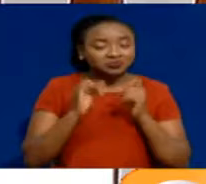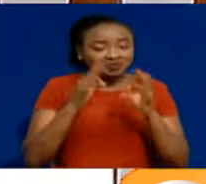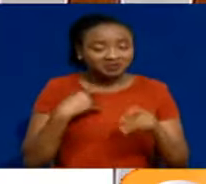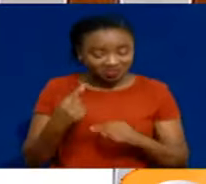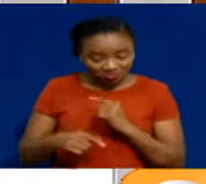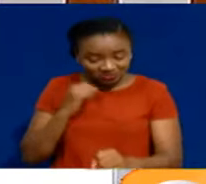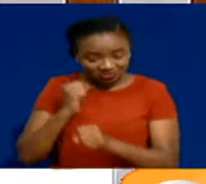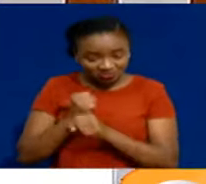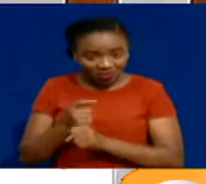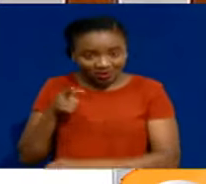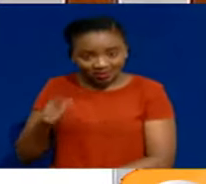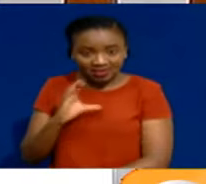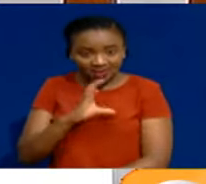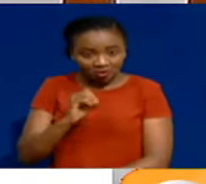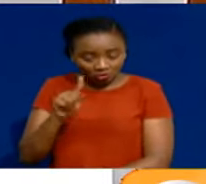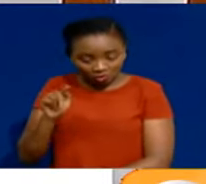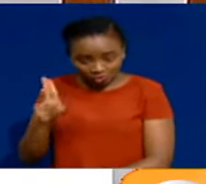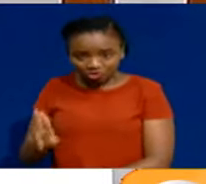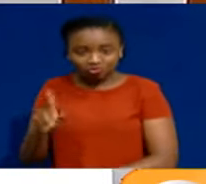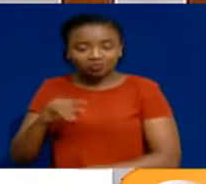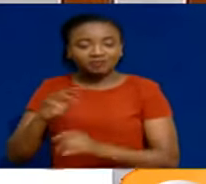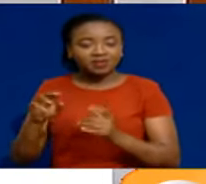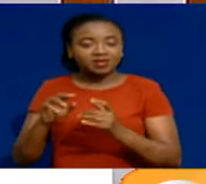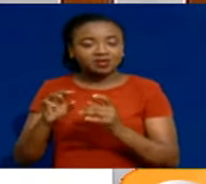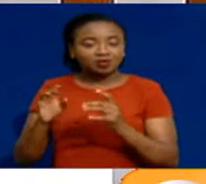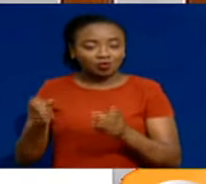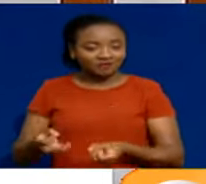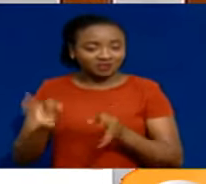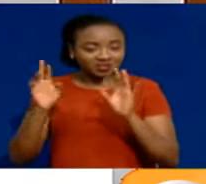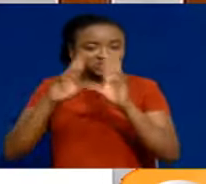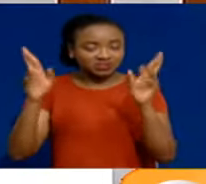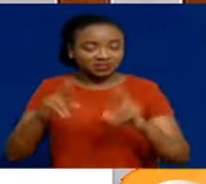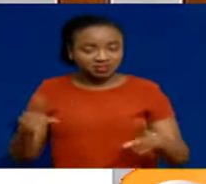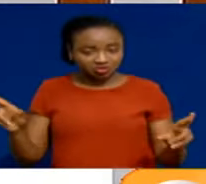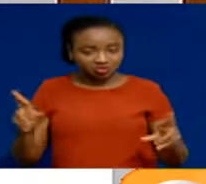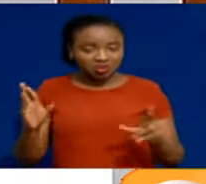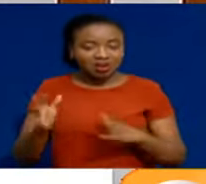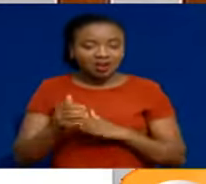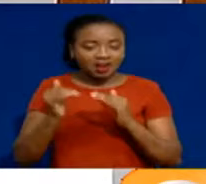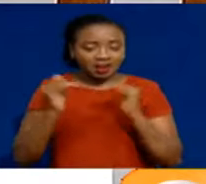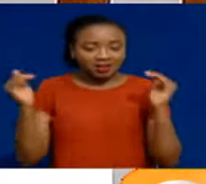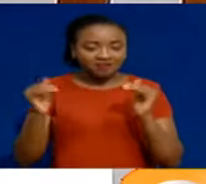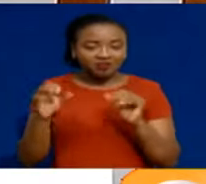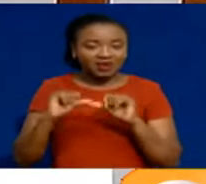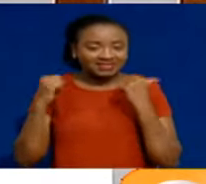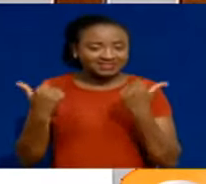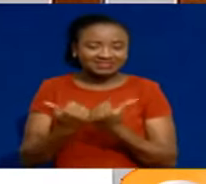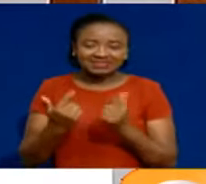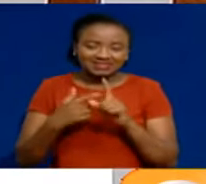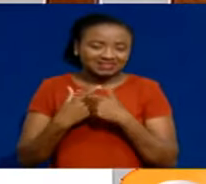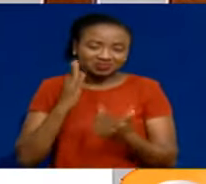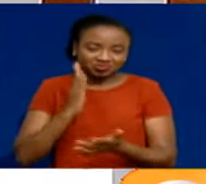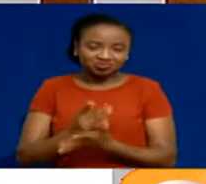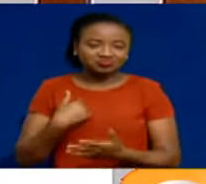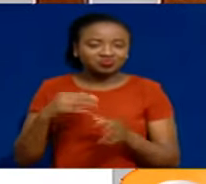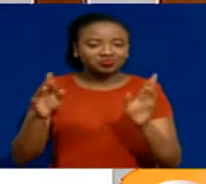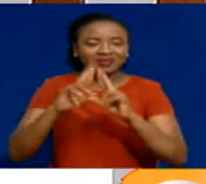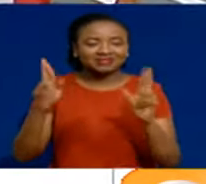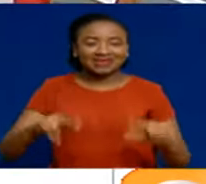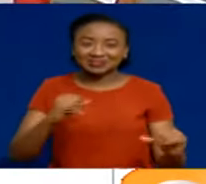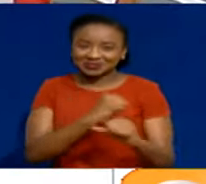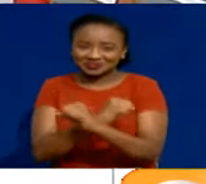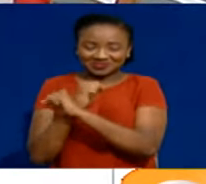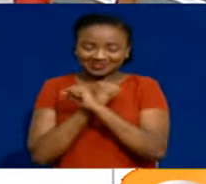what I'm doing as an official of the International Labour Organization, which is a UN agency, I'm internationally protected.